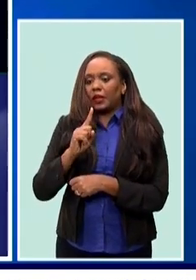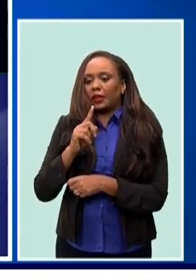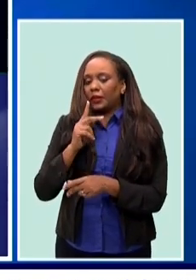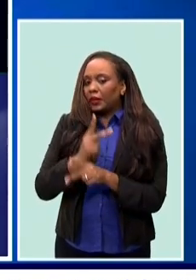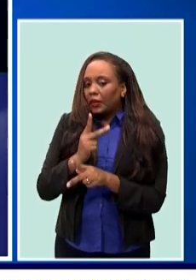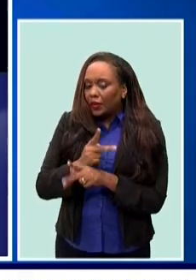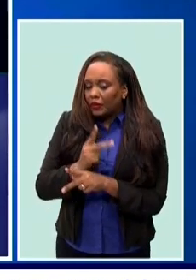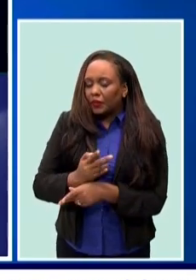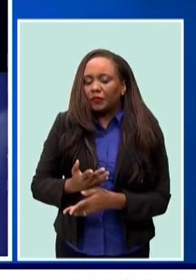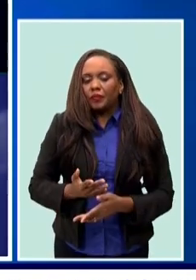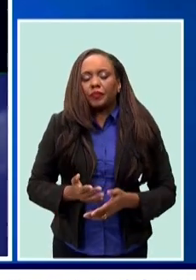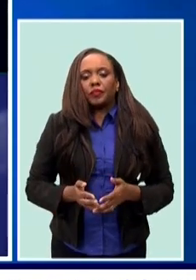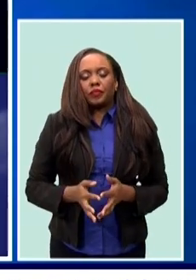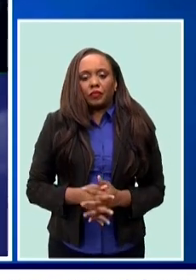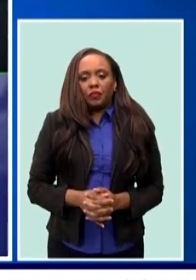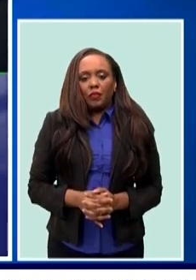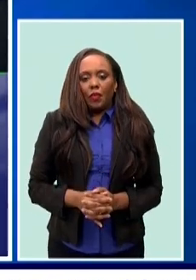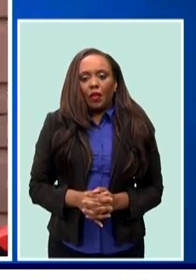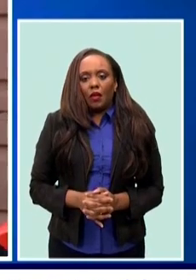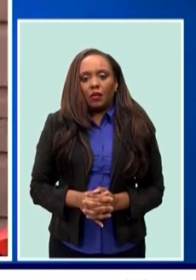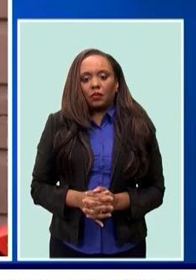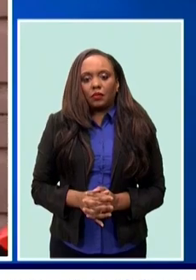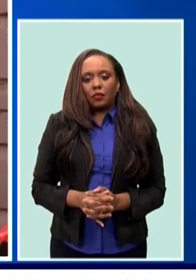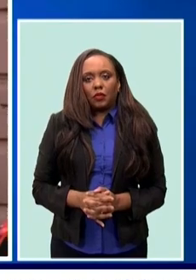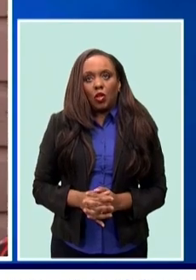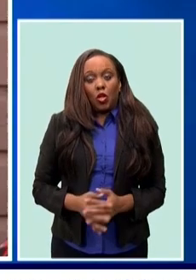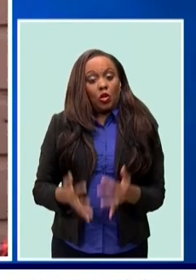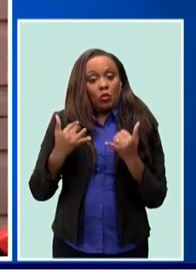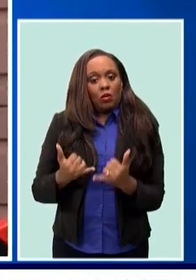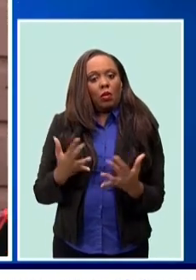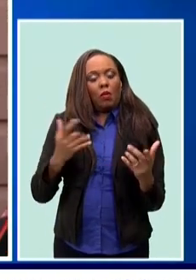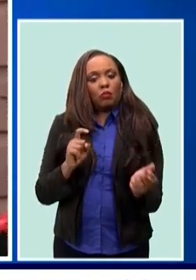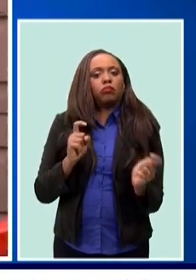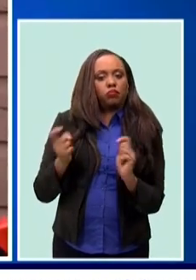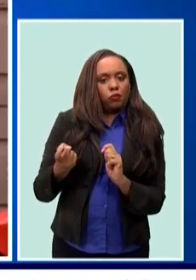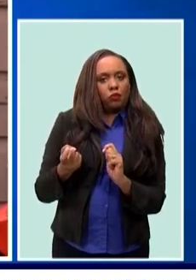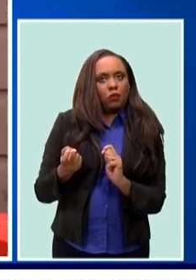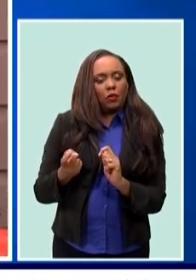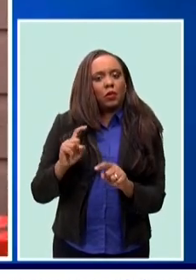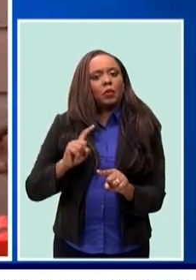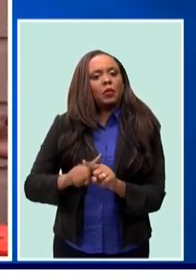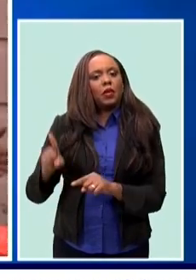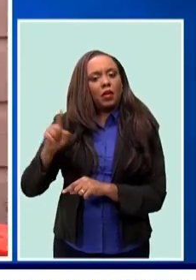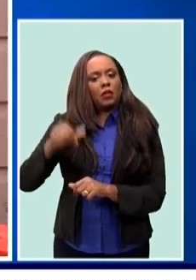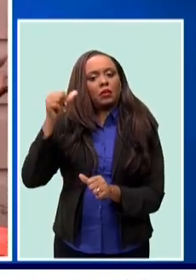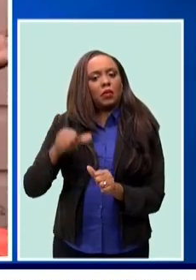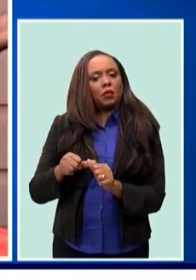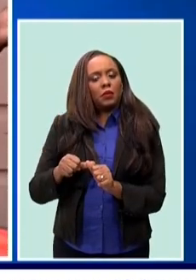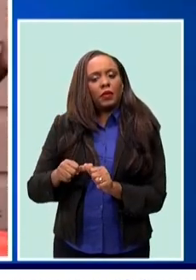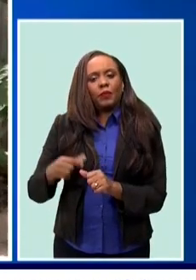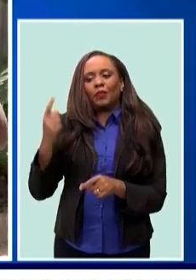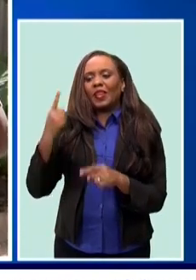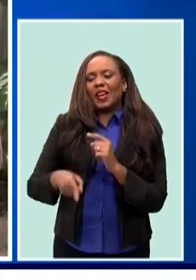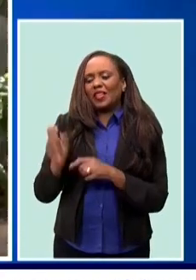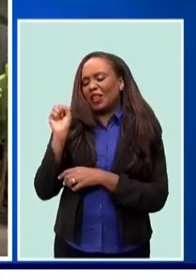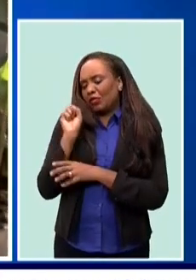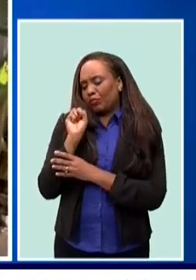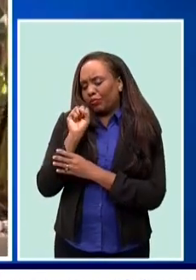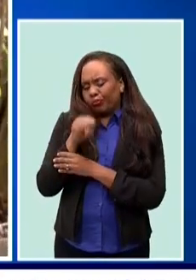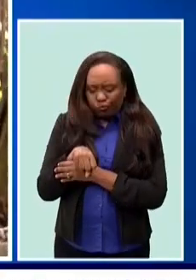of instability. And we are working hard to try to correct those things. But we mustn't bury our head in the sand. There are